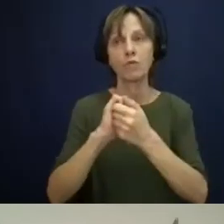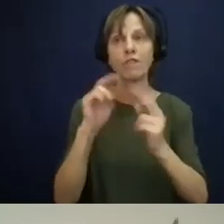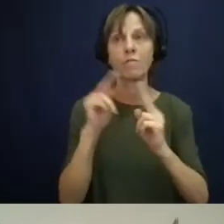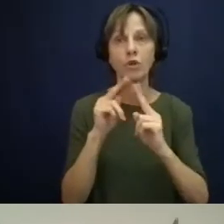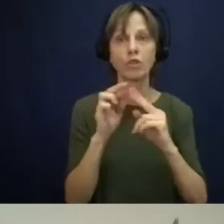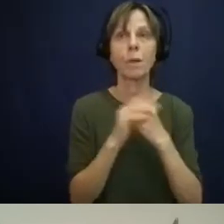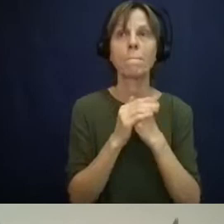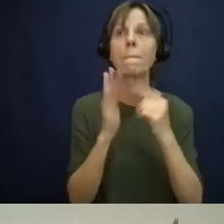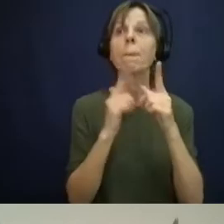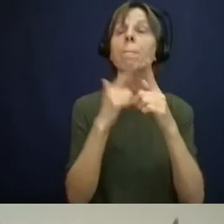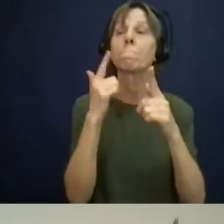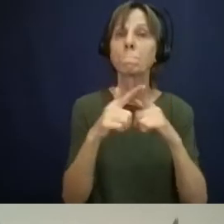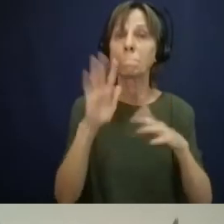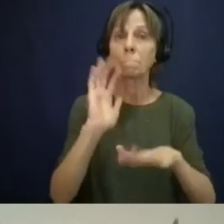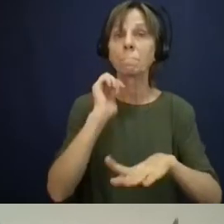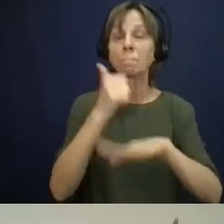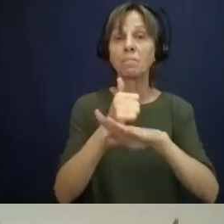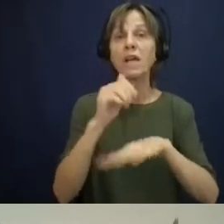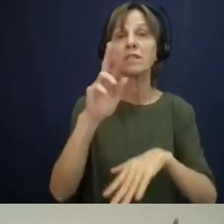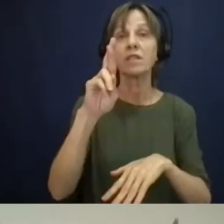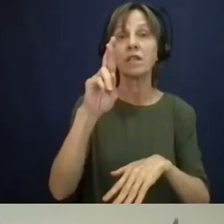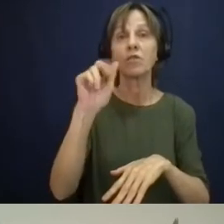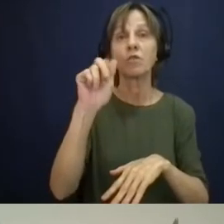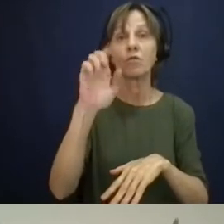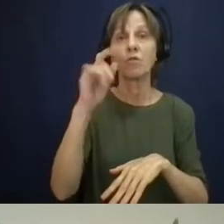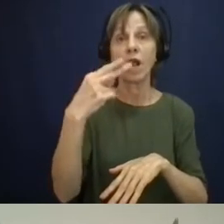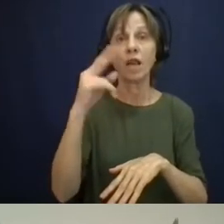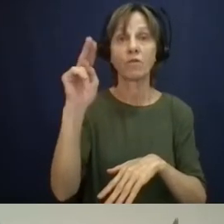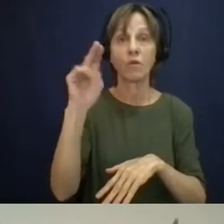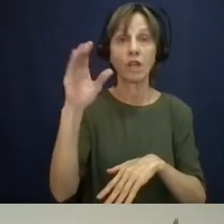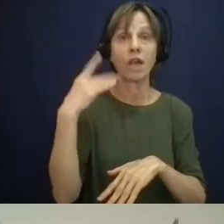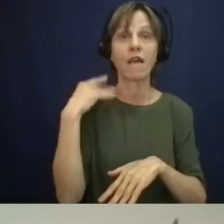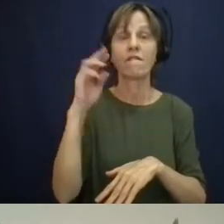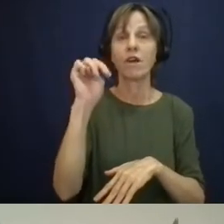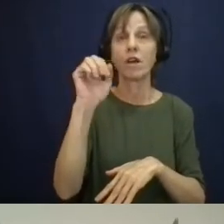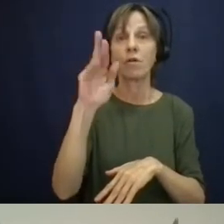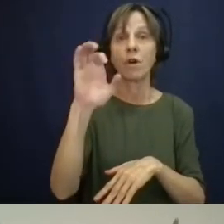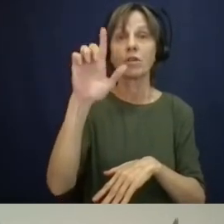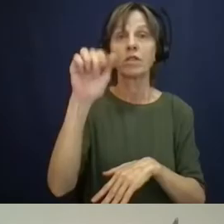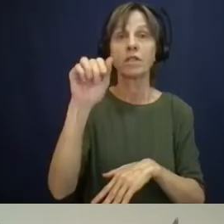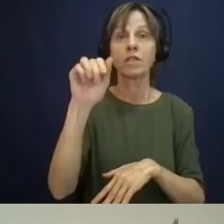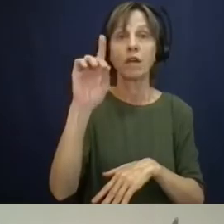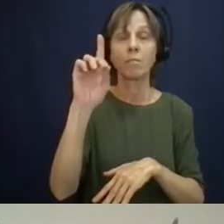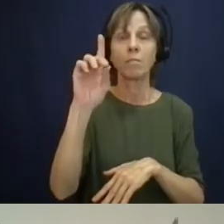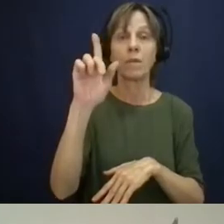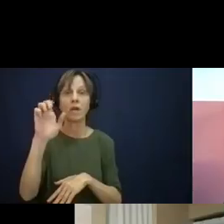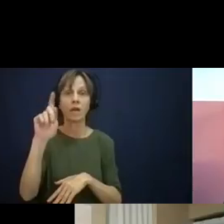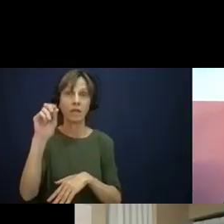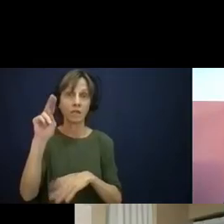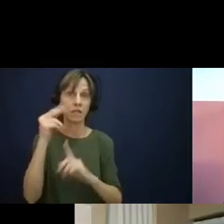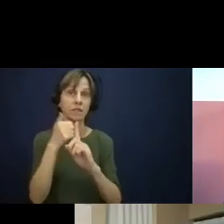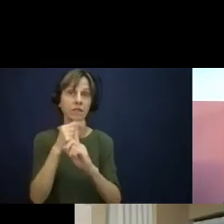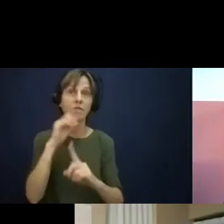And then, based in Raleigh, North Carolina, we have Marcella Middleton, who serves as the co-director of Away Home America as a